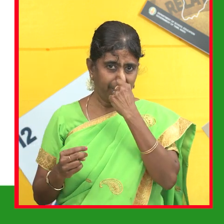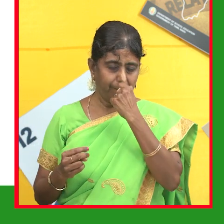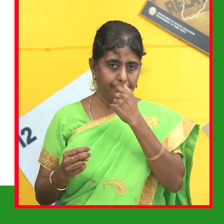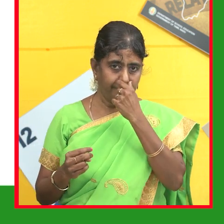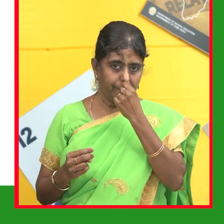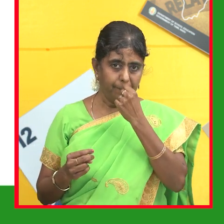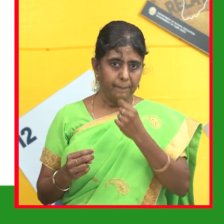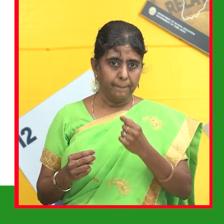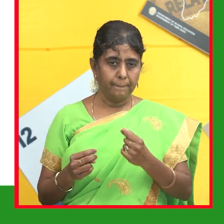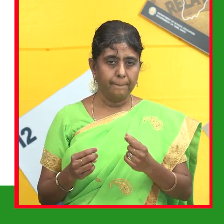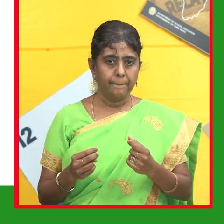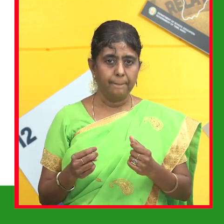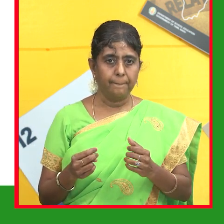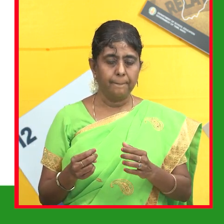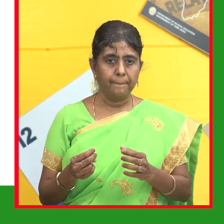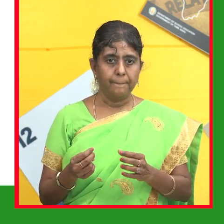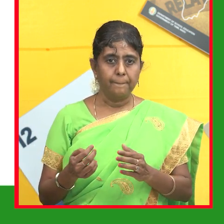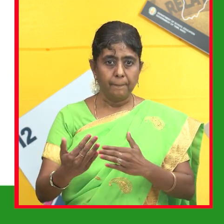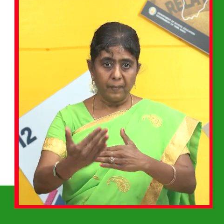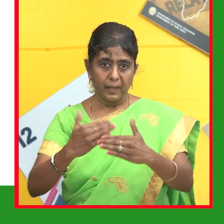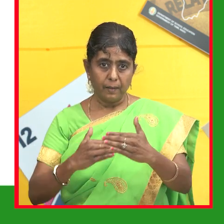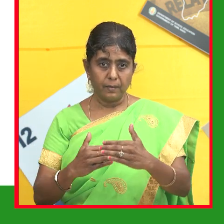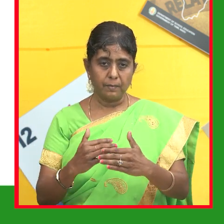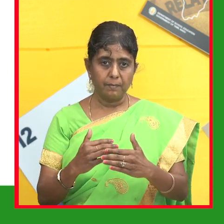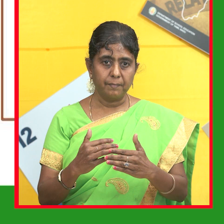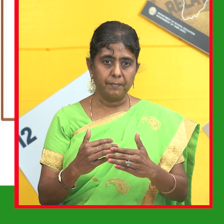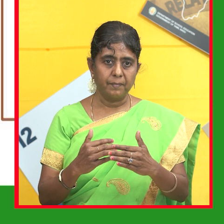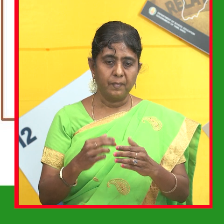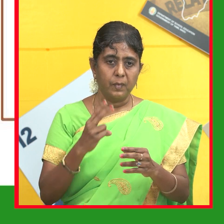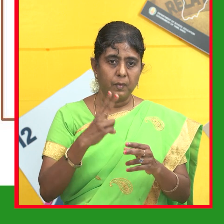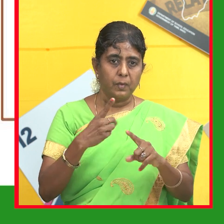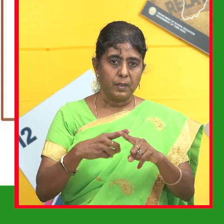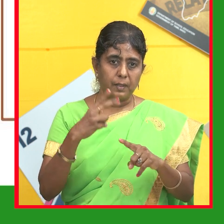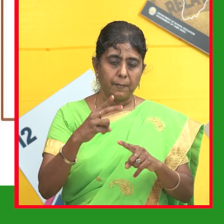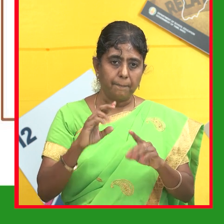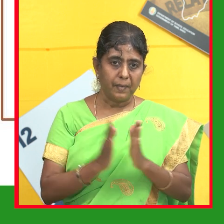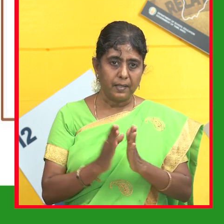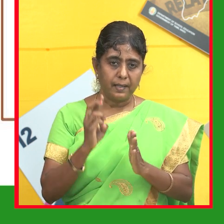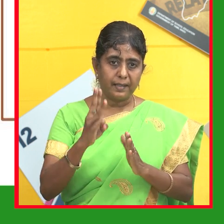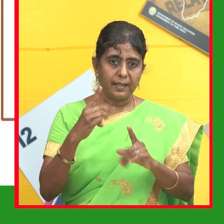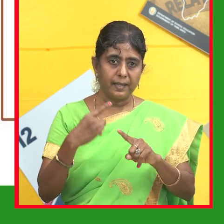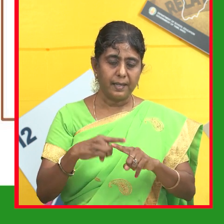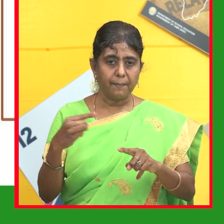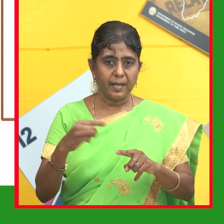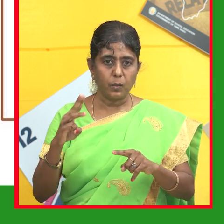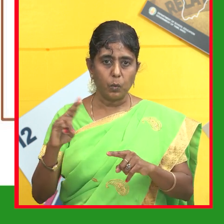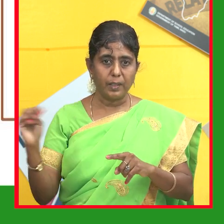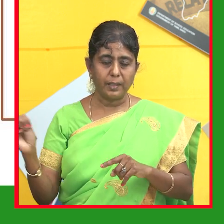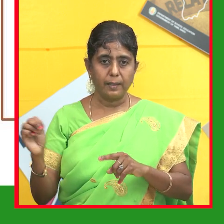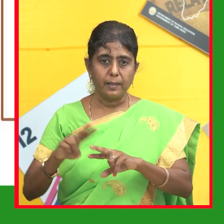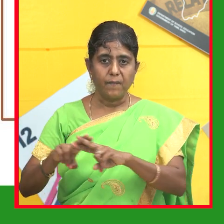go for the denominator 1. What's there in the denominator? 2x squared plus 3x minus 20. That we have to